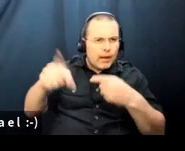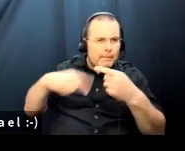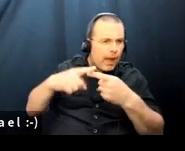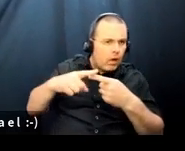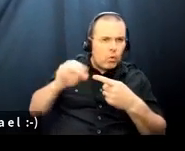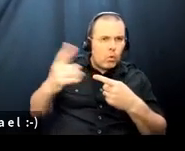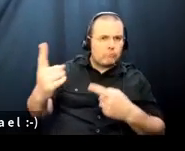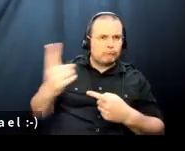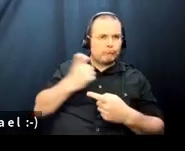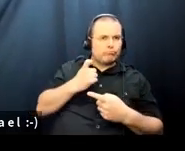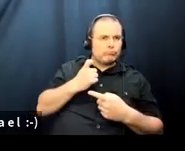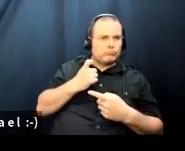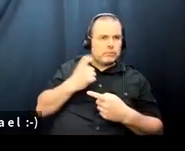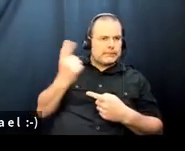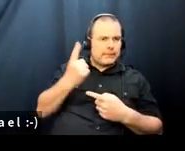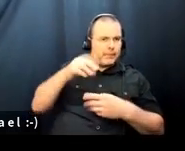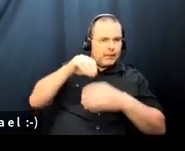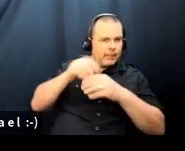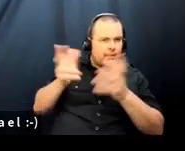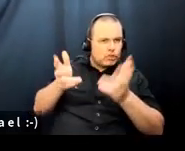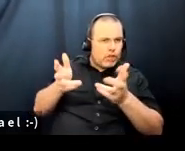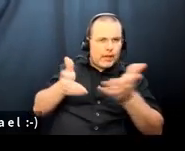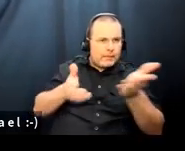a question based on something in the chat?